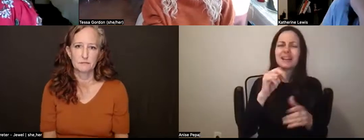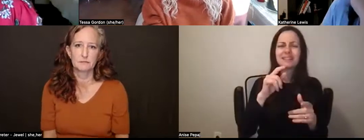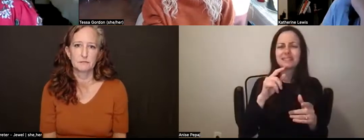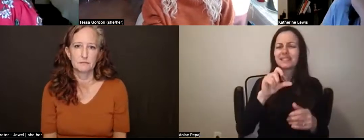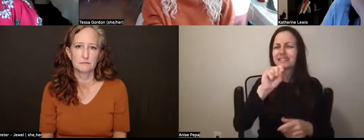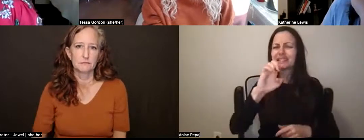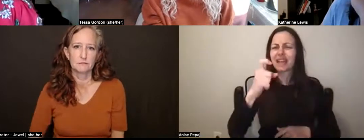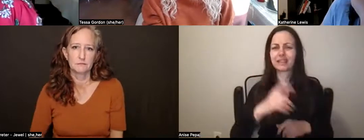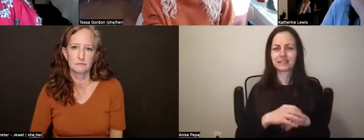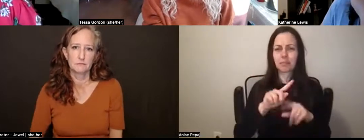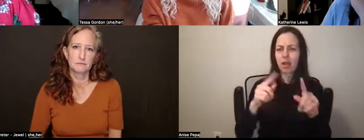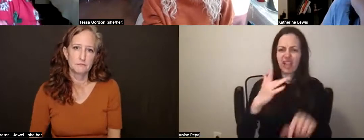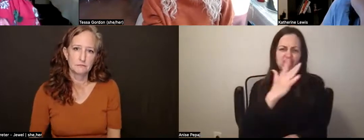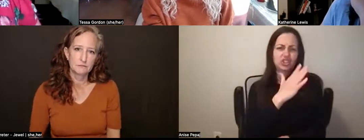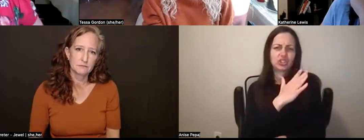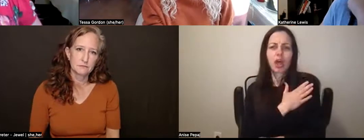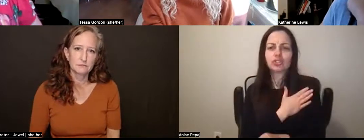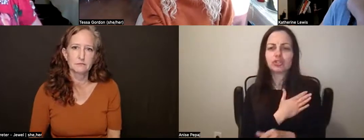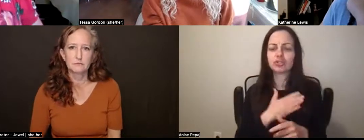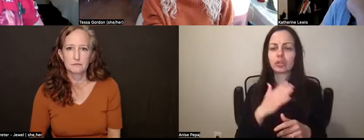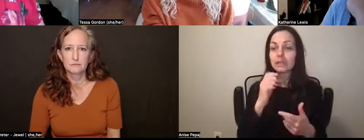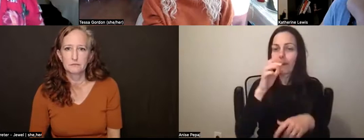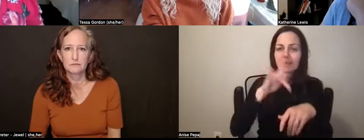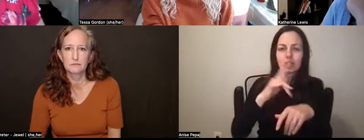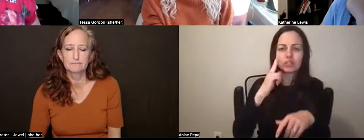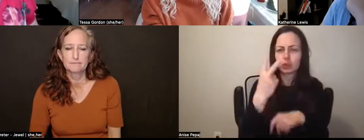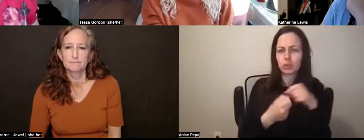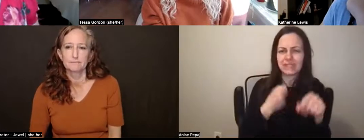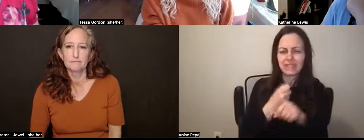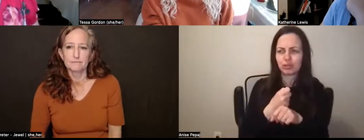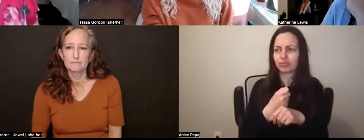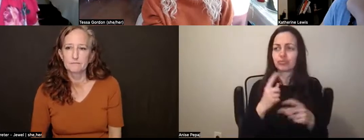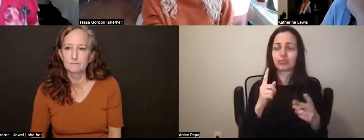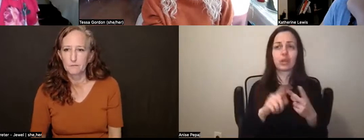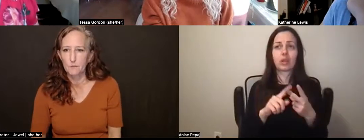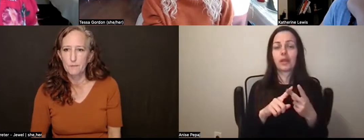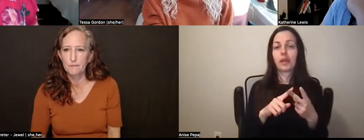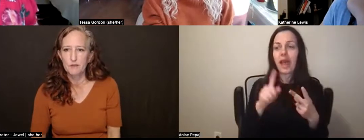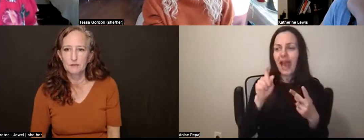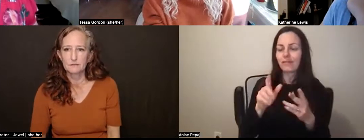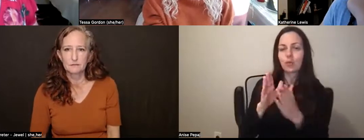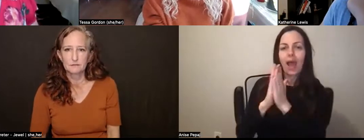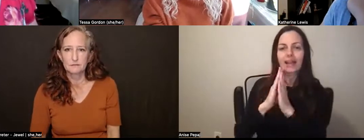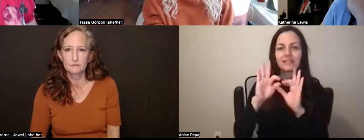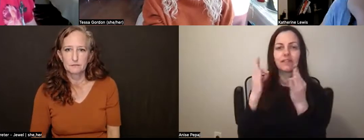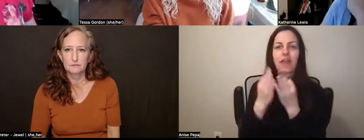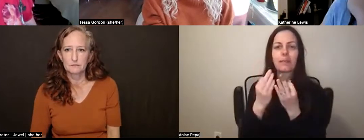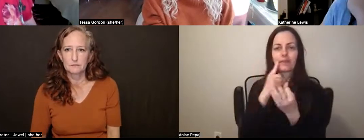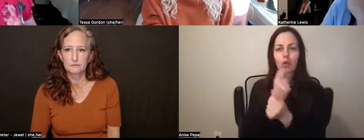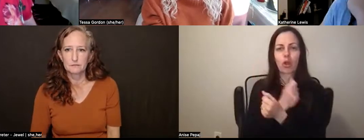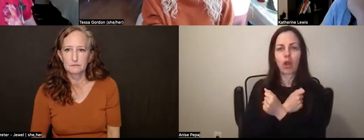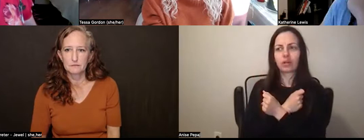to touch you, what it's like to not be touched for 2 years, what it's like to have to ask your family members for